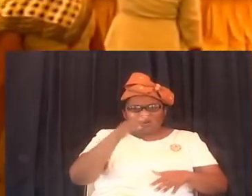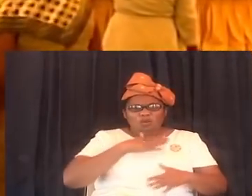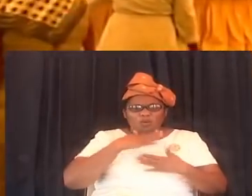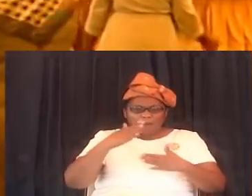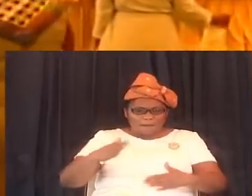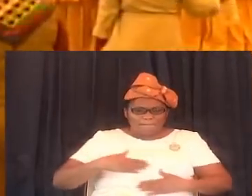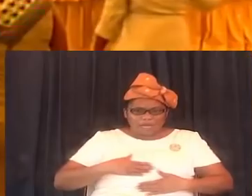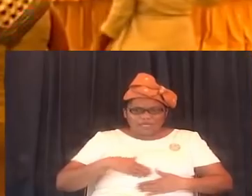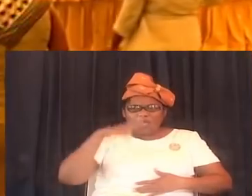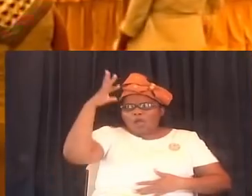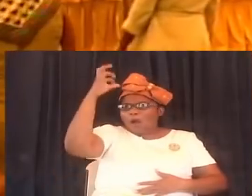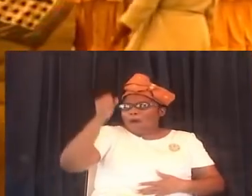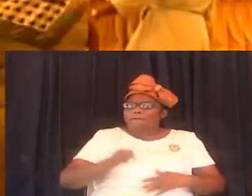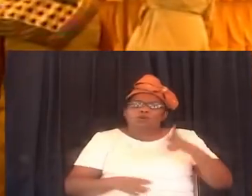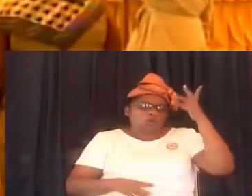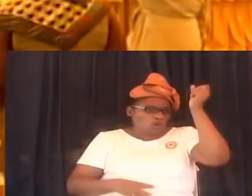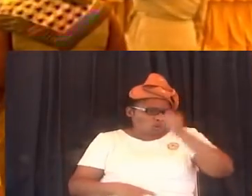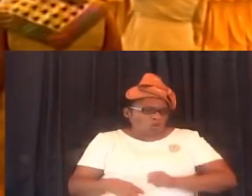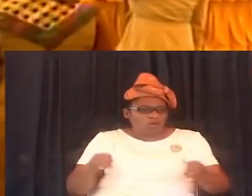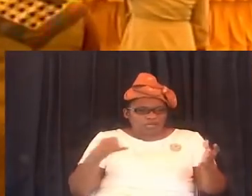Woo.